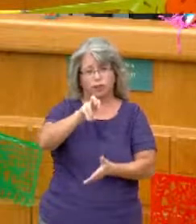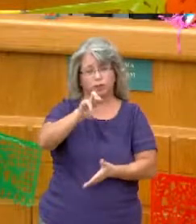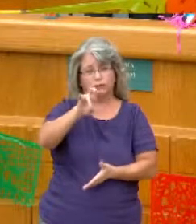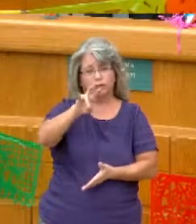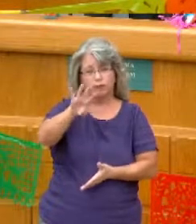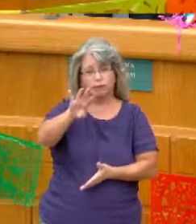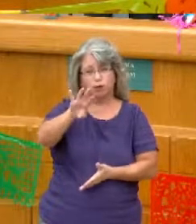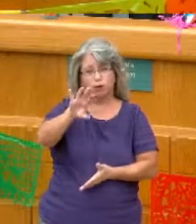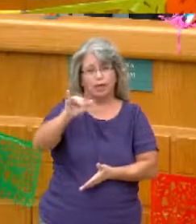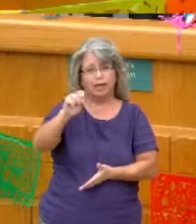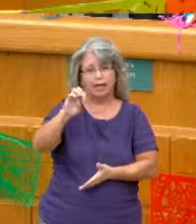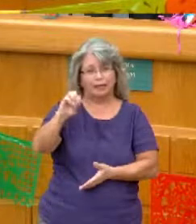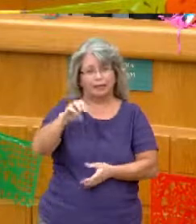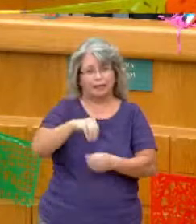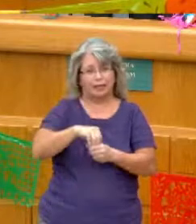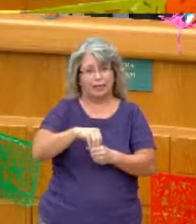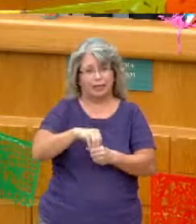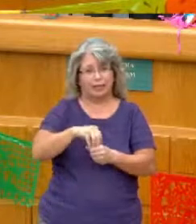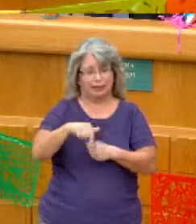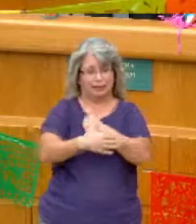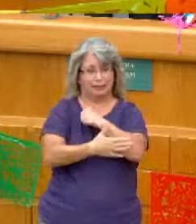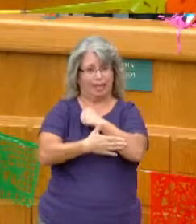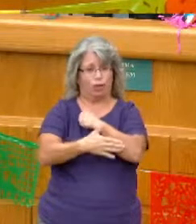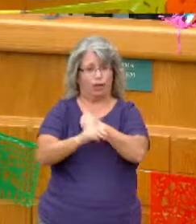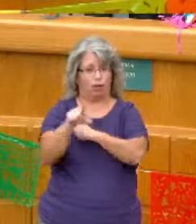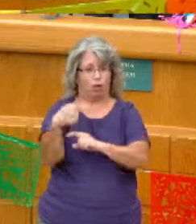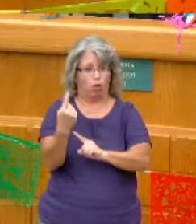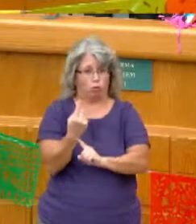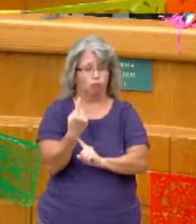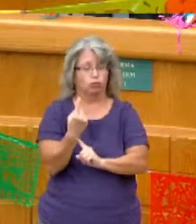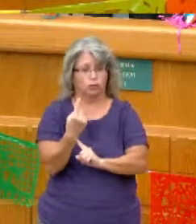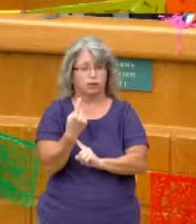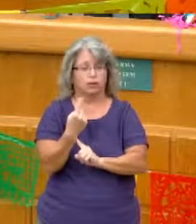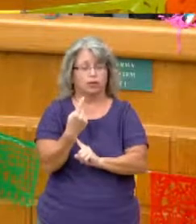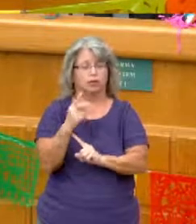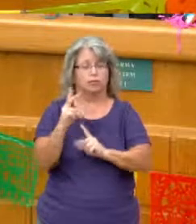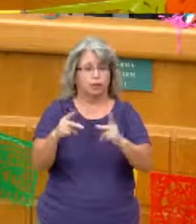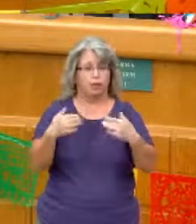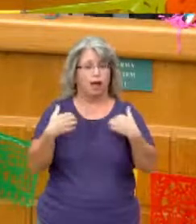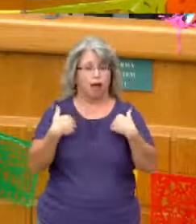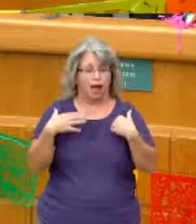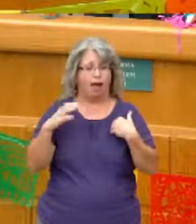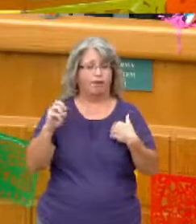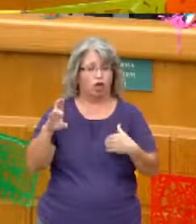64,274 cases in Nueces County of people that have had COVID-19. So